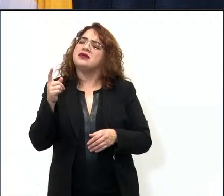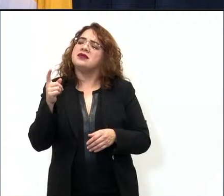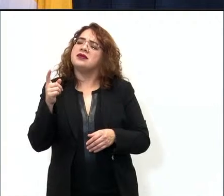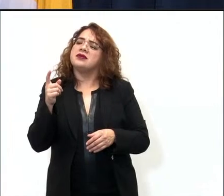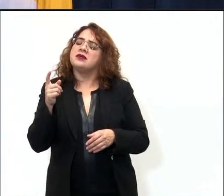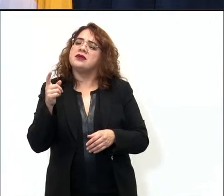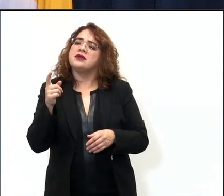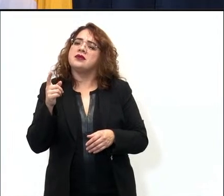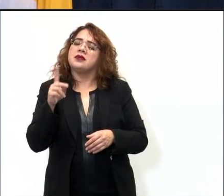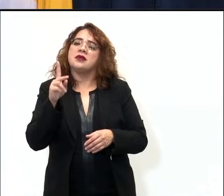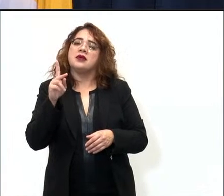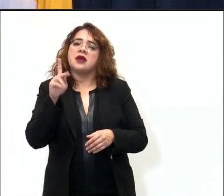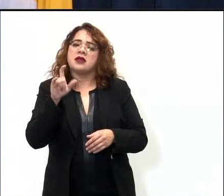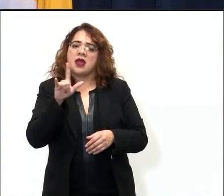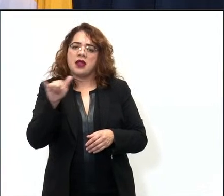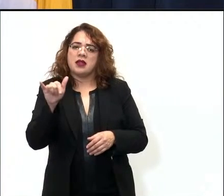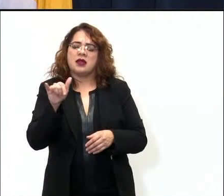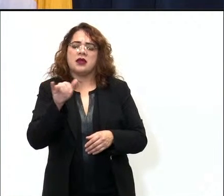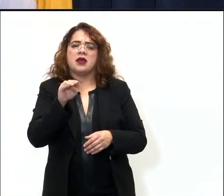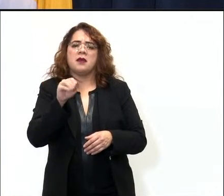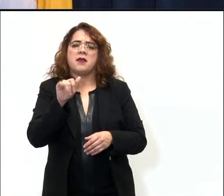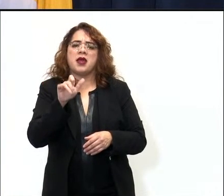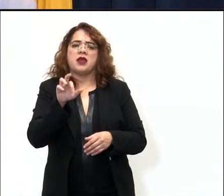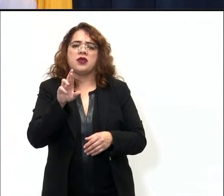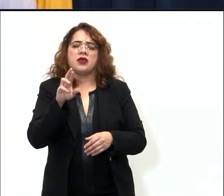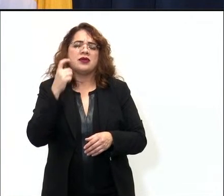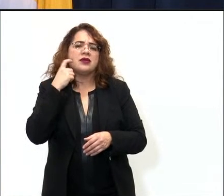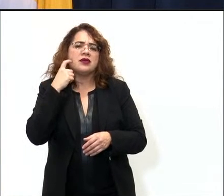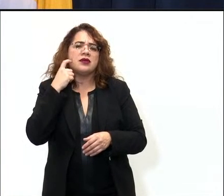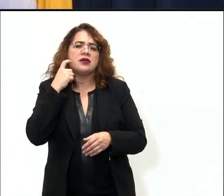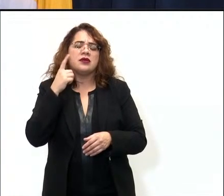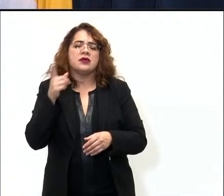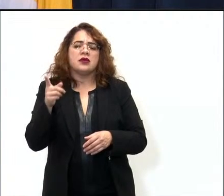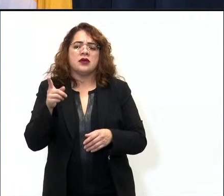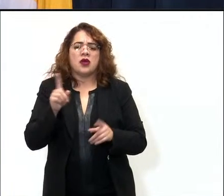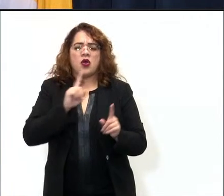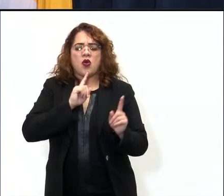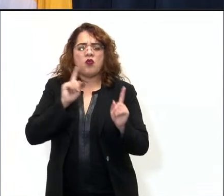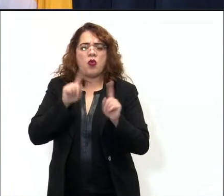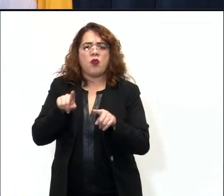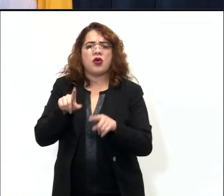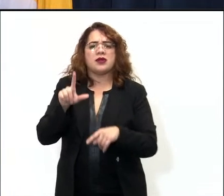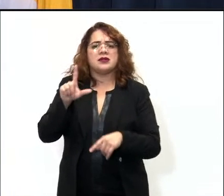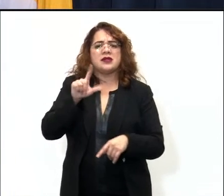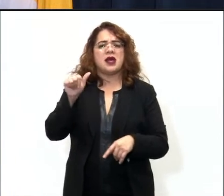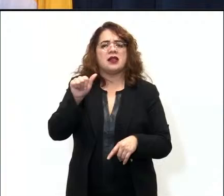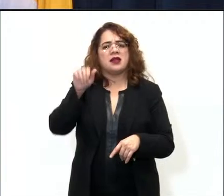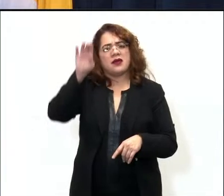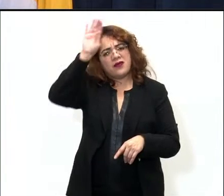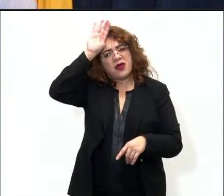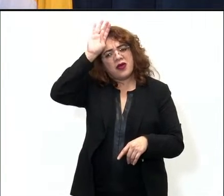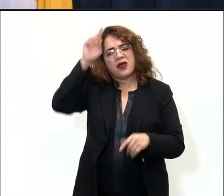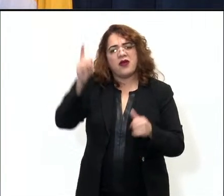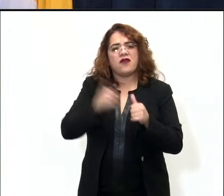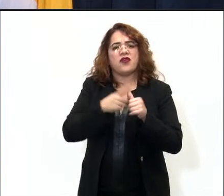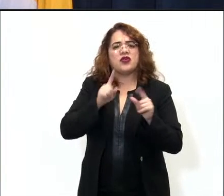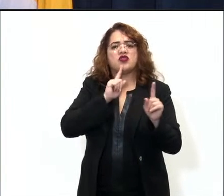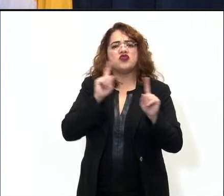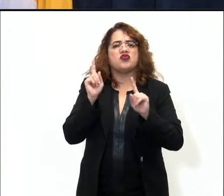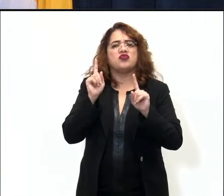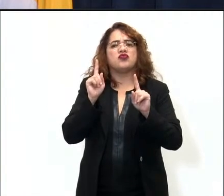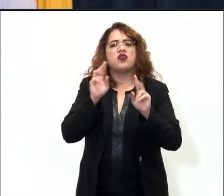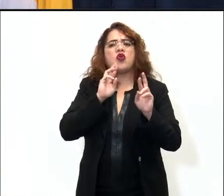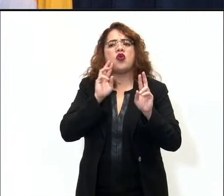Kelly or the mayor, but you kind of touched on earlier of reports of like LA firefighters and first responders